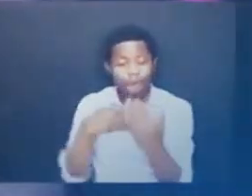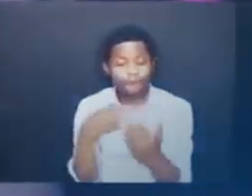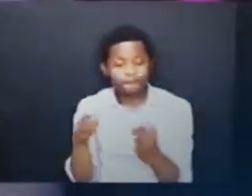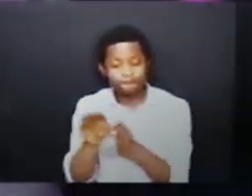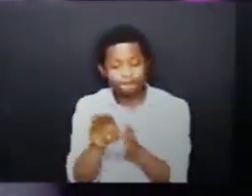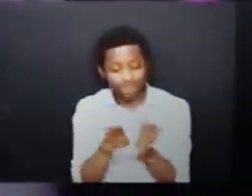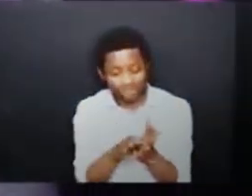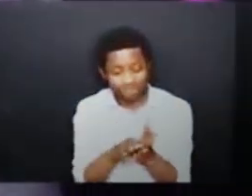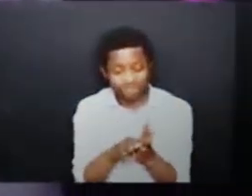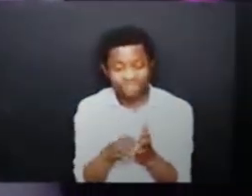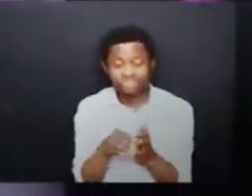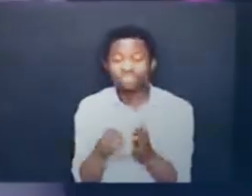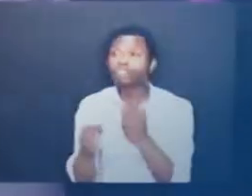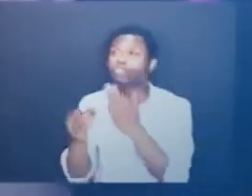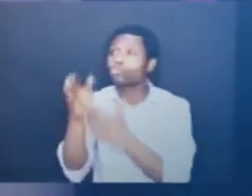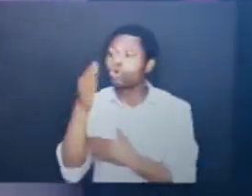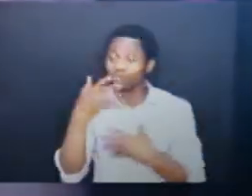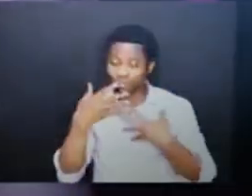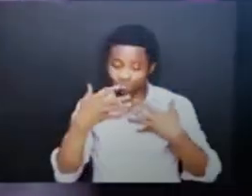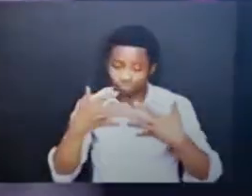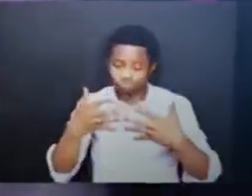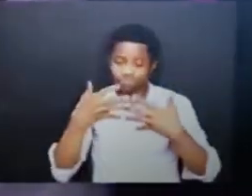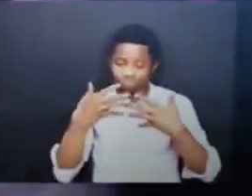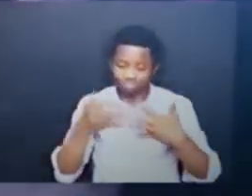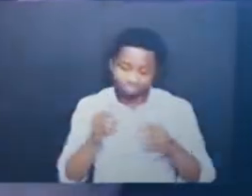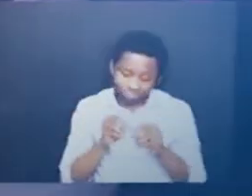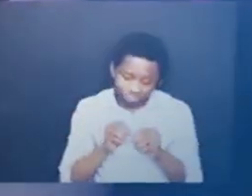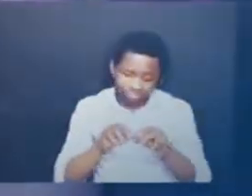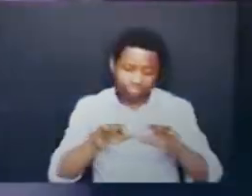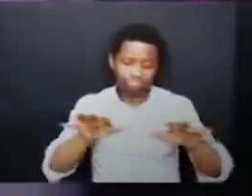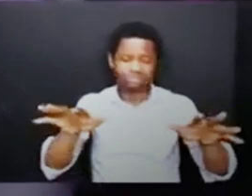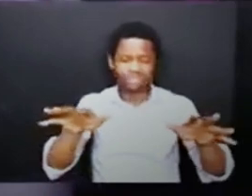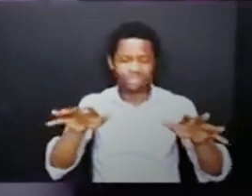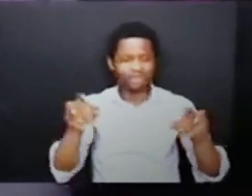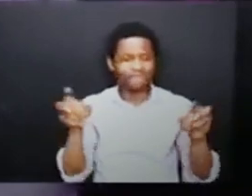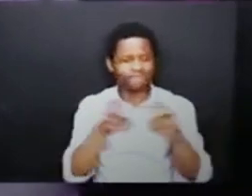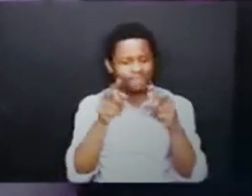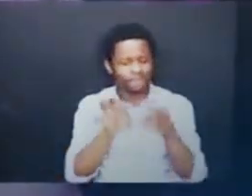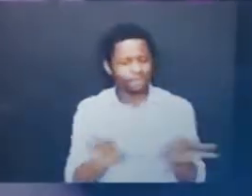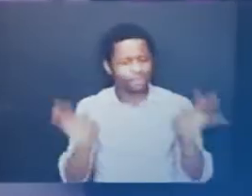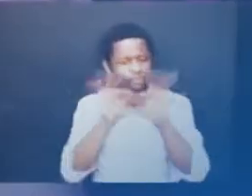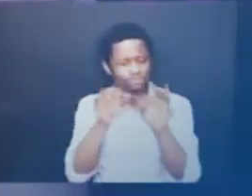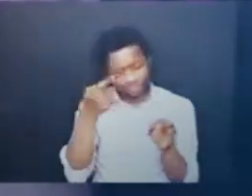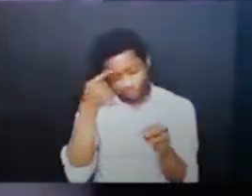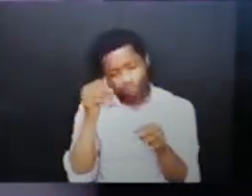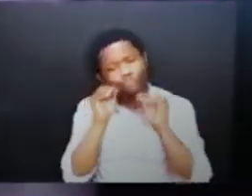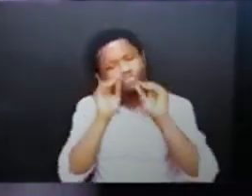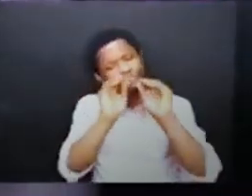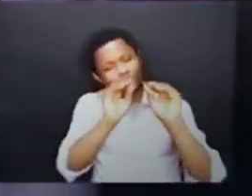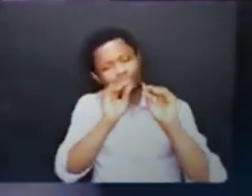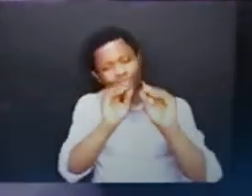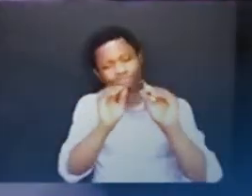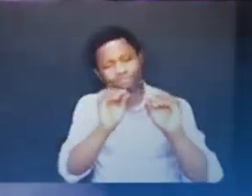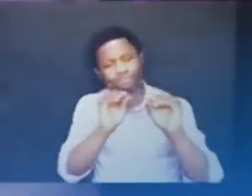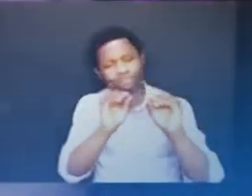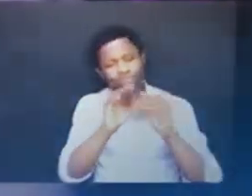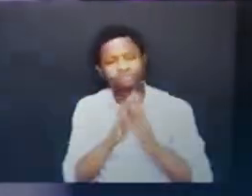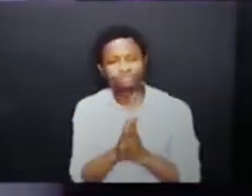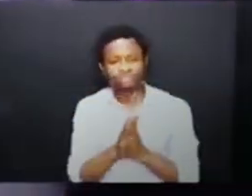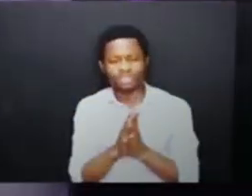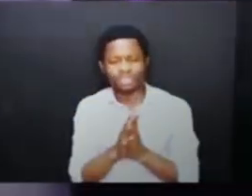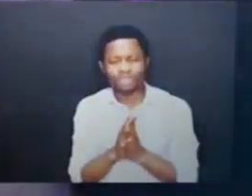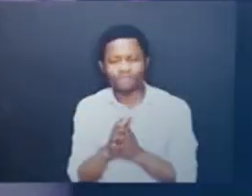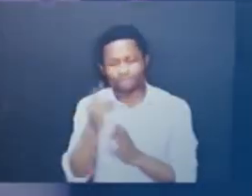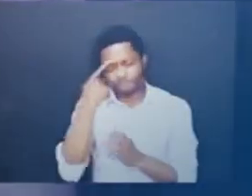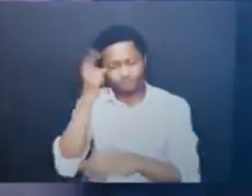scripture is God breathed and is useful for teaching, now